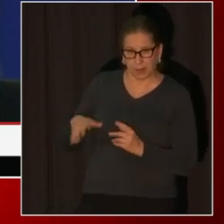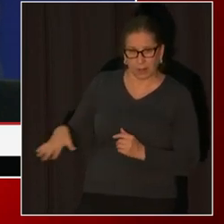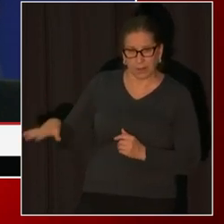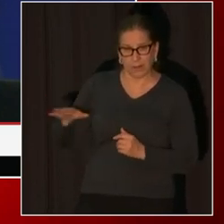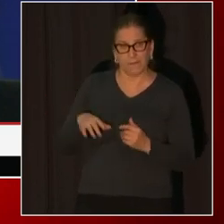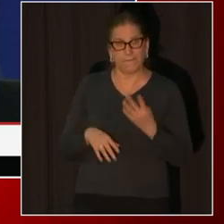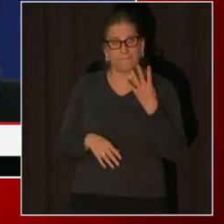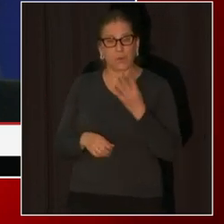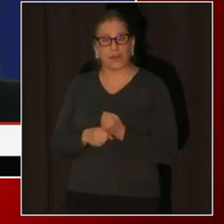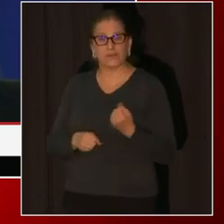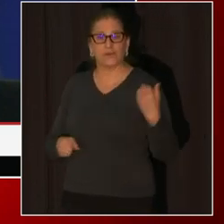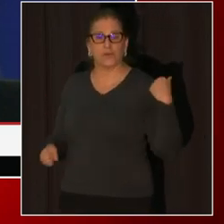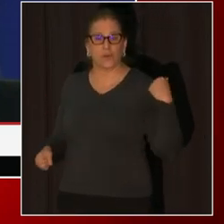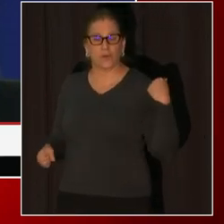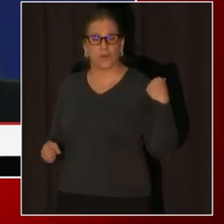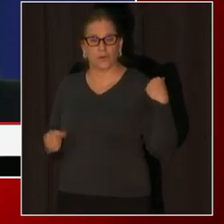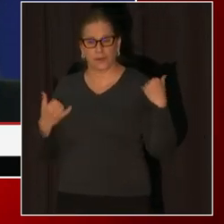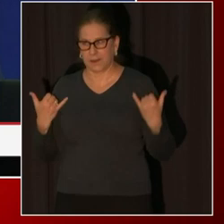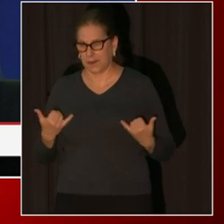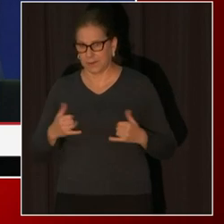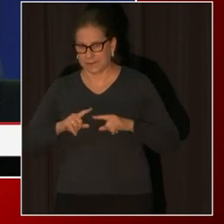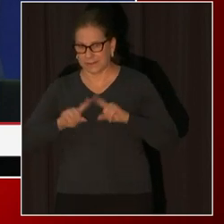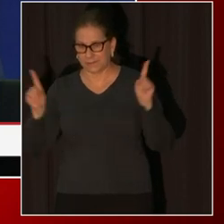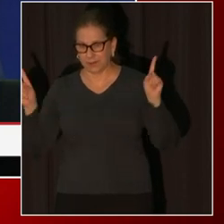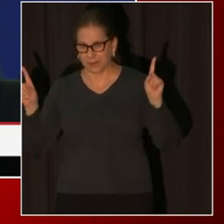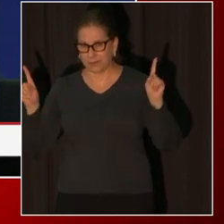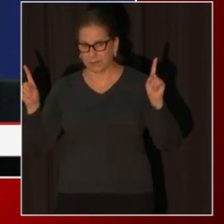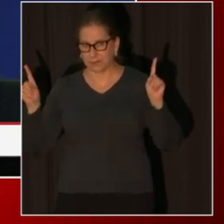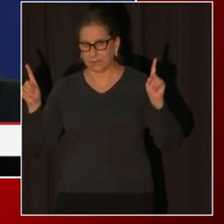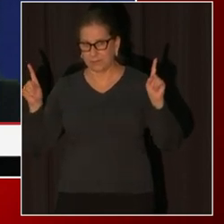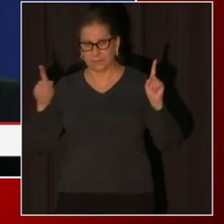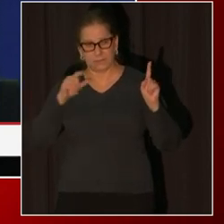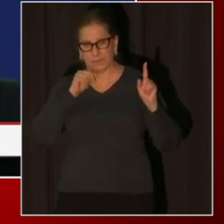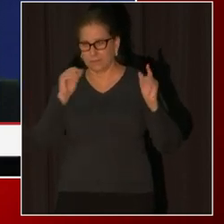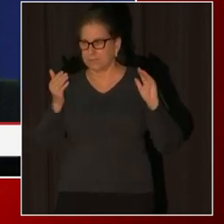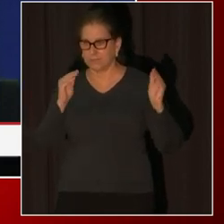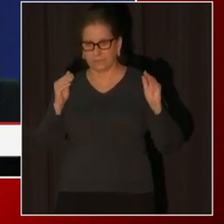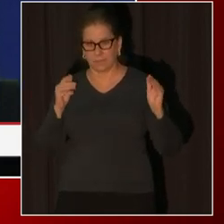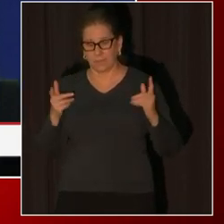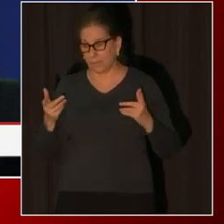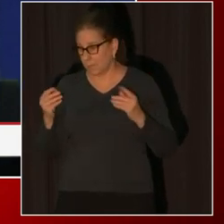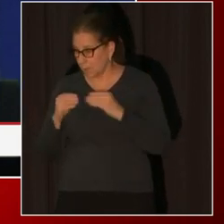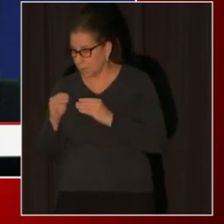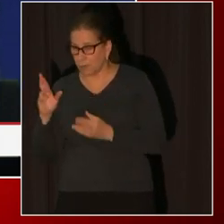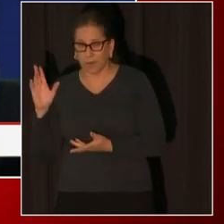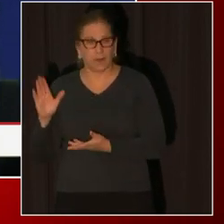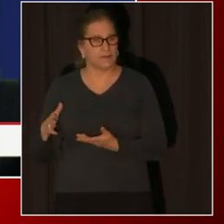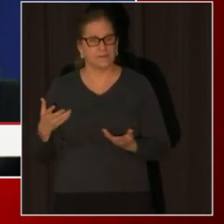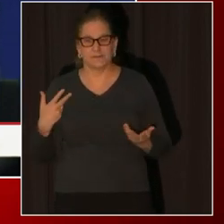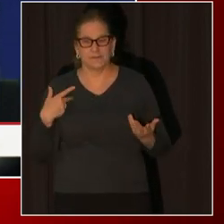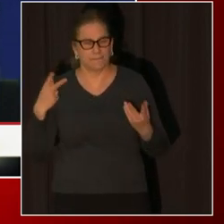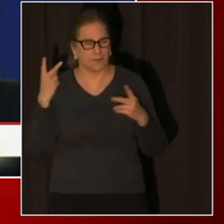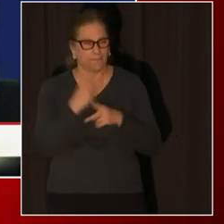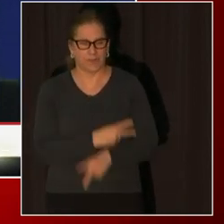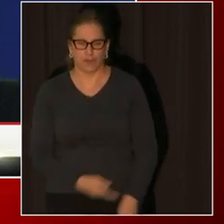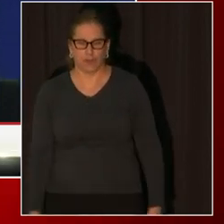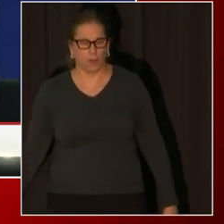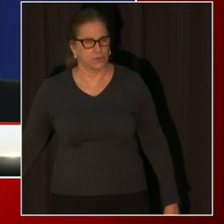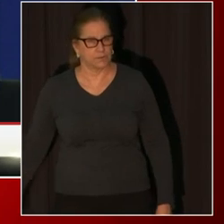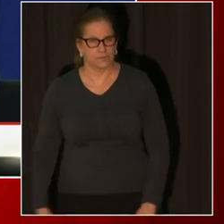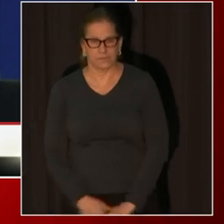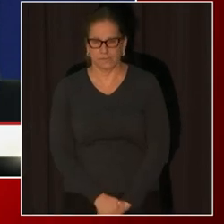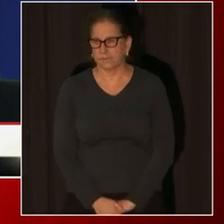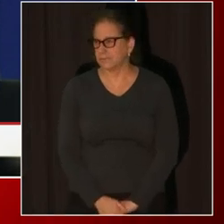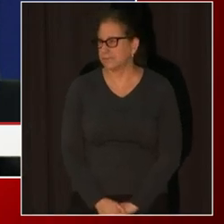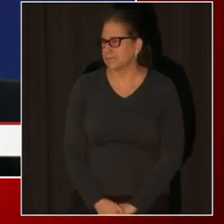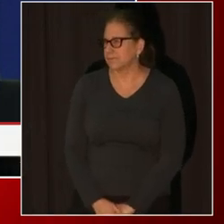different world, and so what are the draws going to be? They may be more, they may be less. We're trying to figure all that out. given all the other things that are out there.